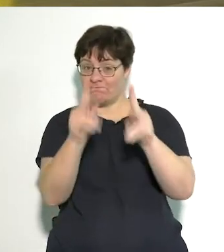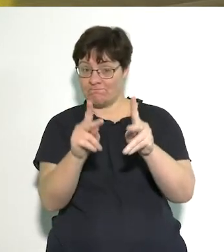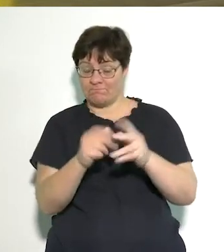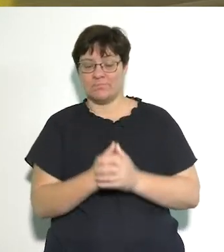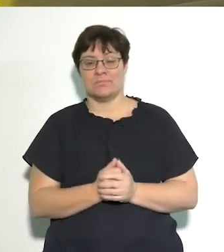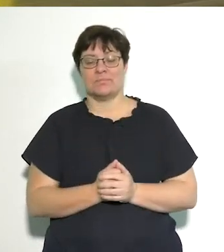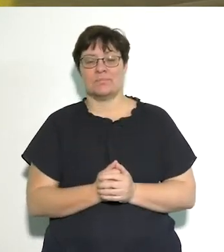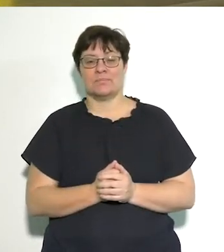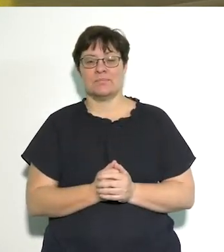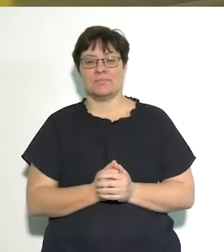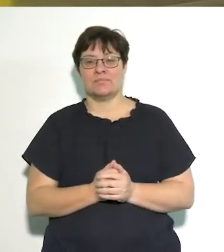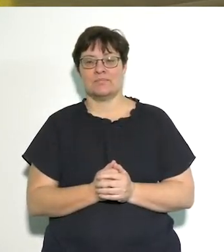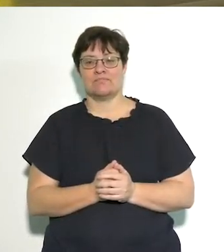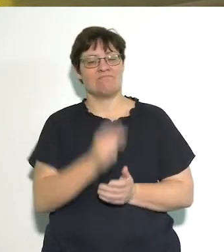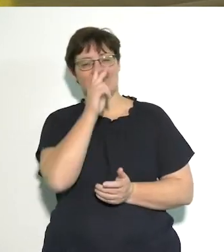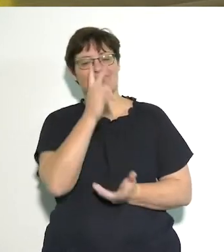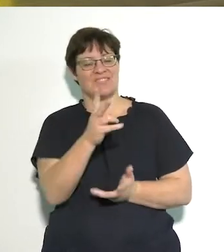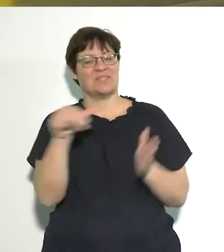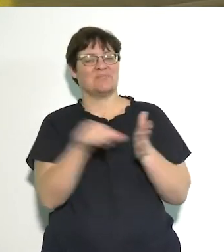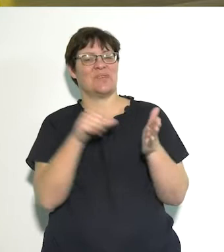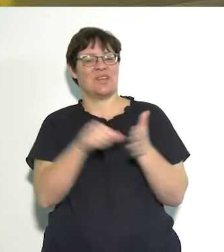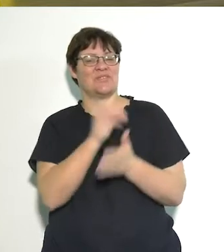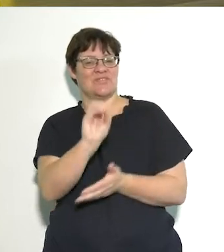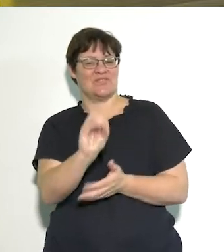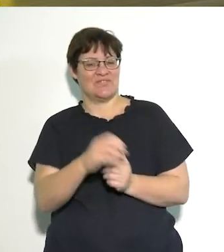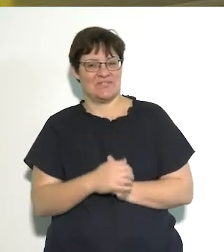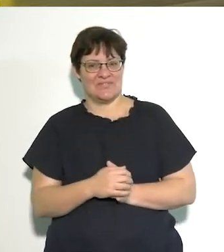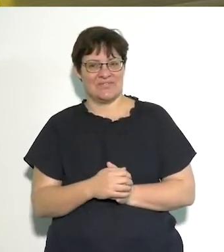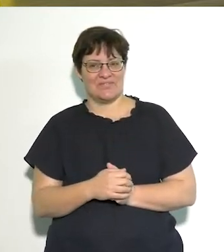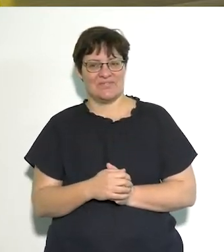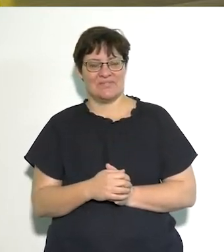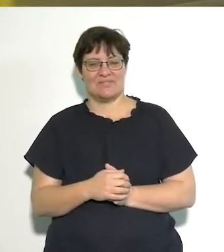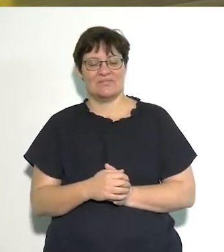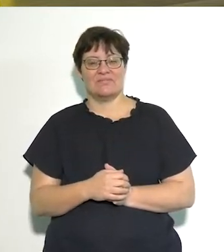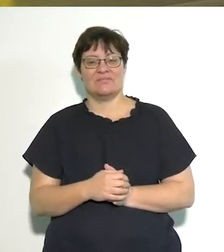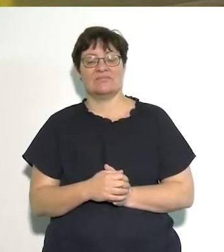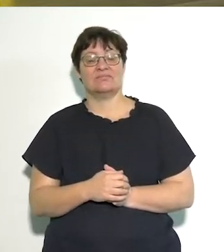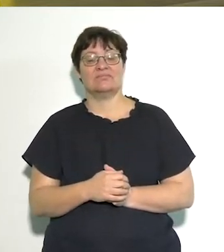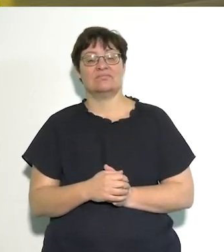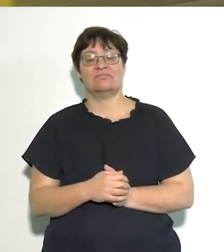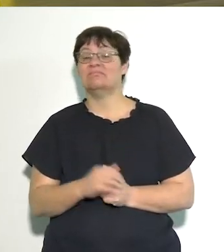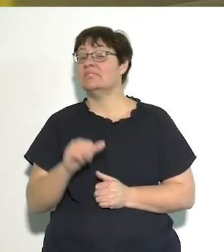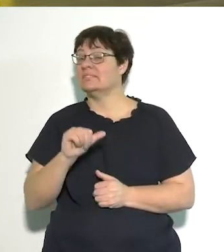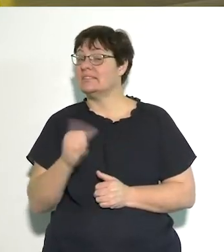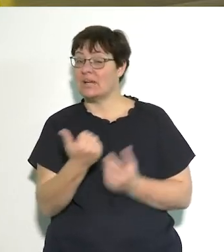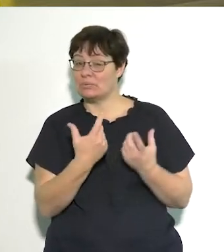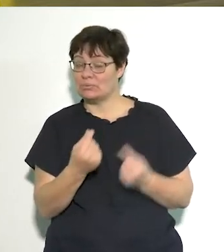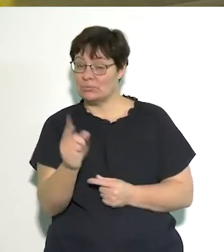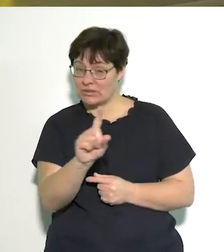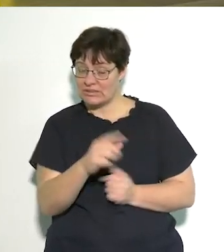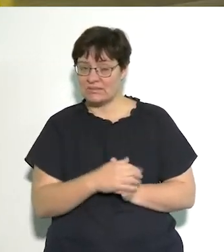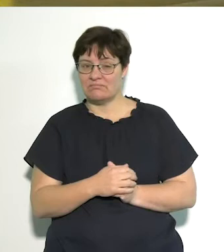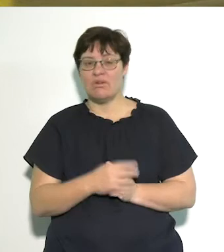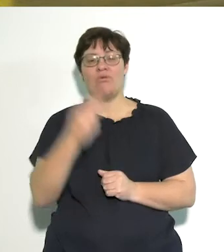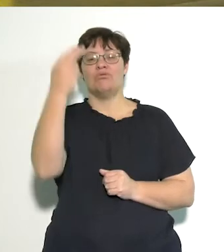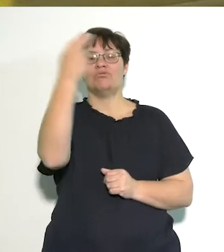Okay, so there we go. Now we can see the pages in our book. The next part we are going to do